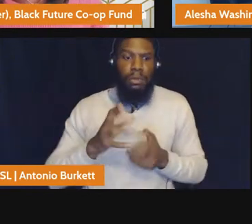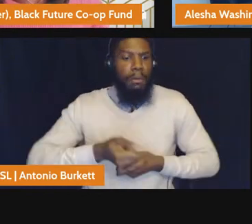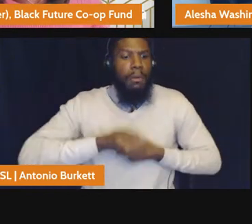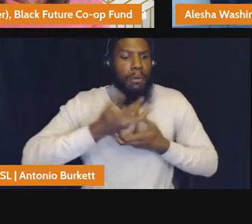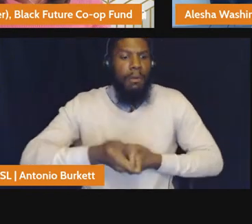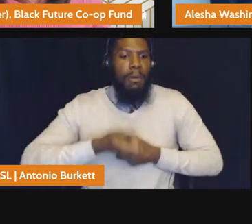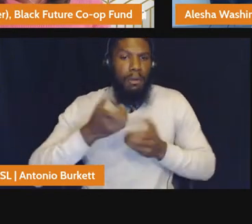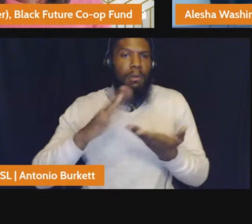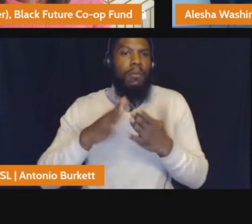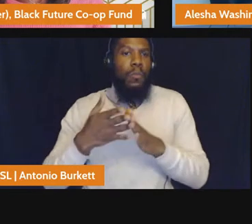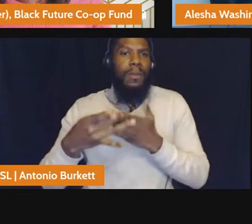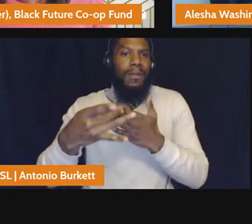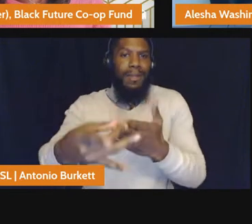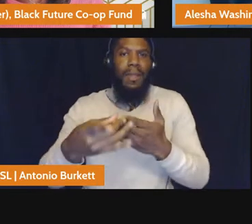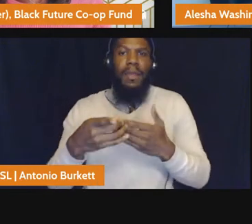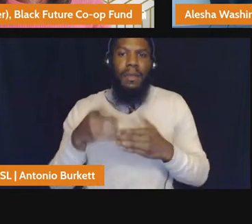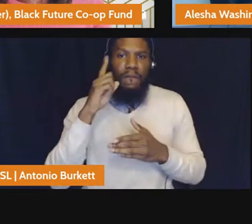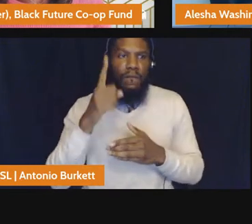foundation.